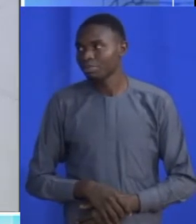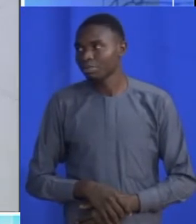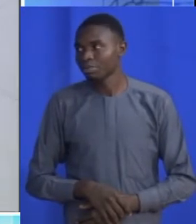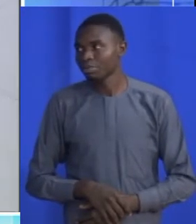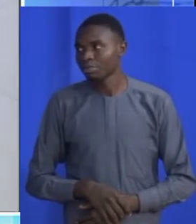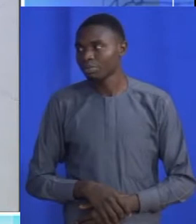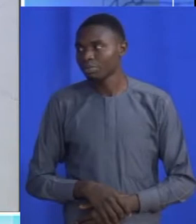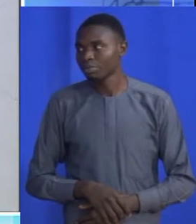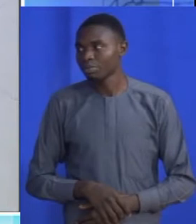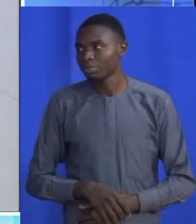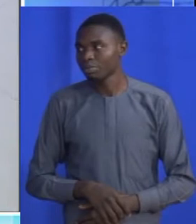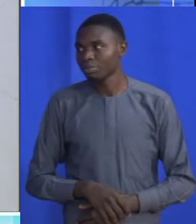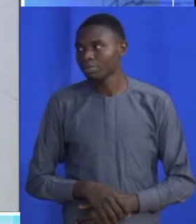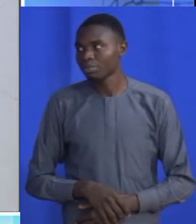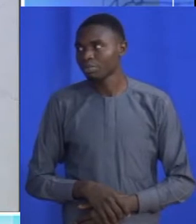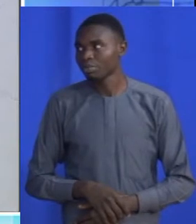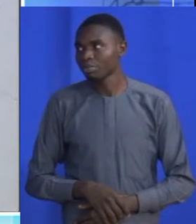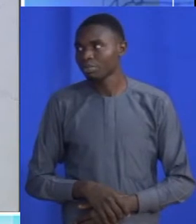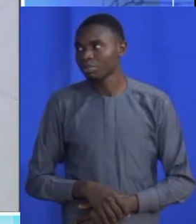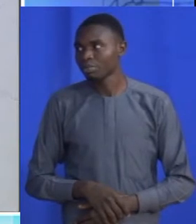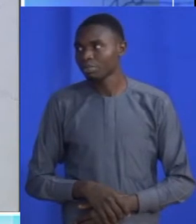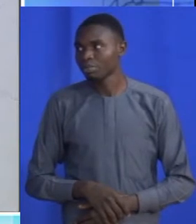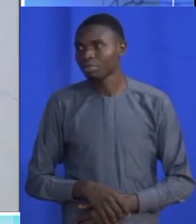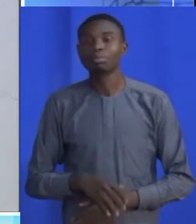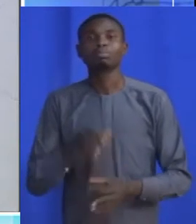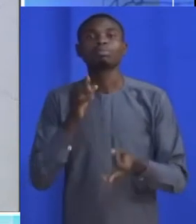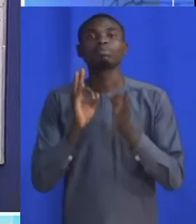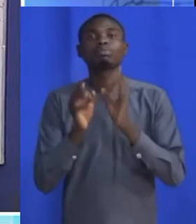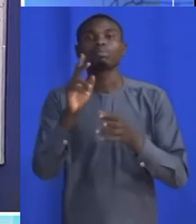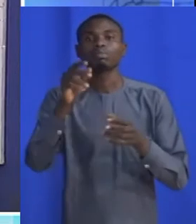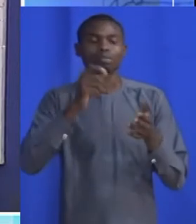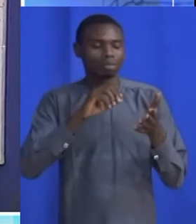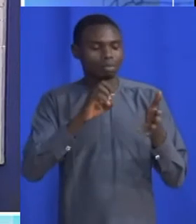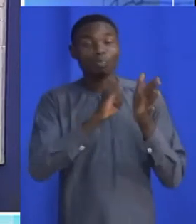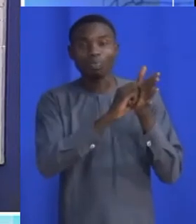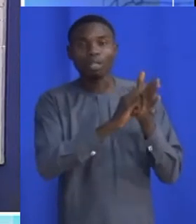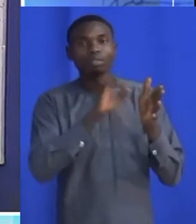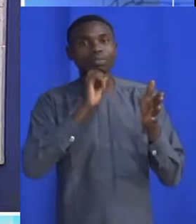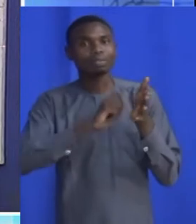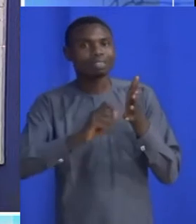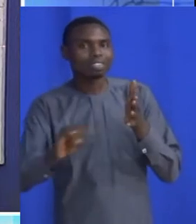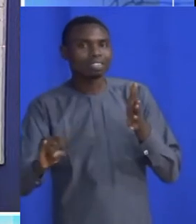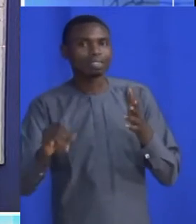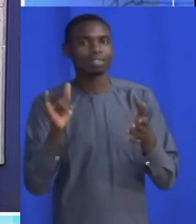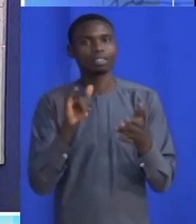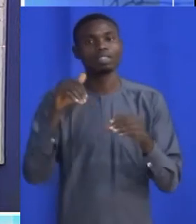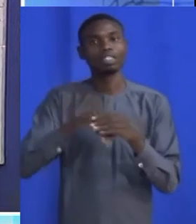might find himself 20 years. As you can see, because of this pandemic, the state government and